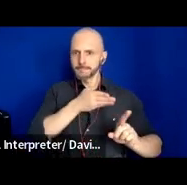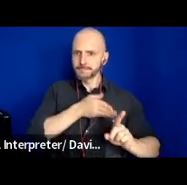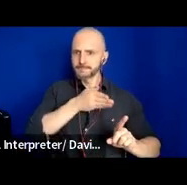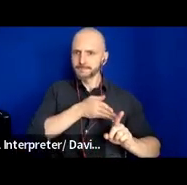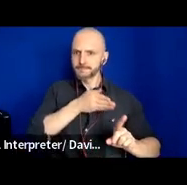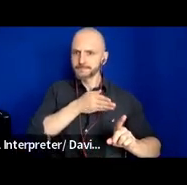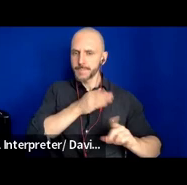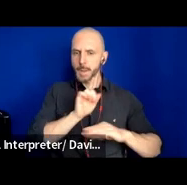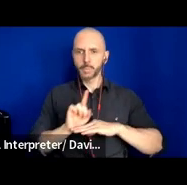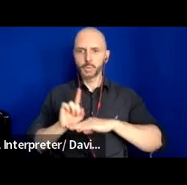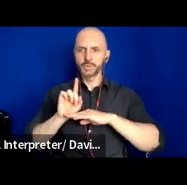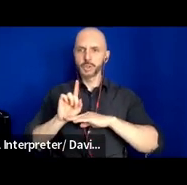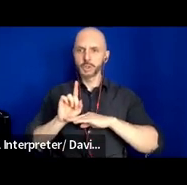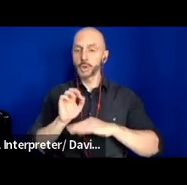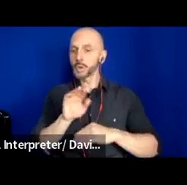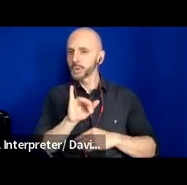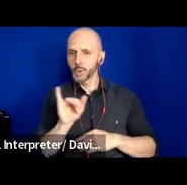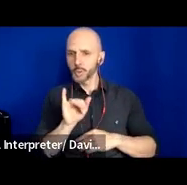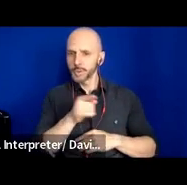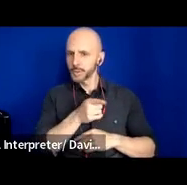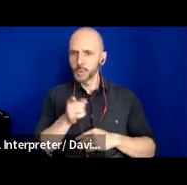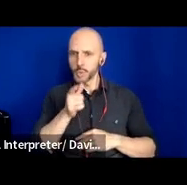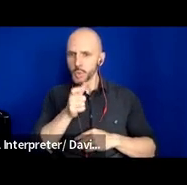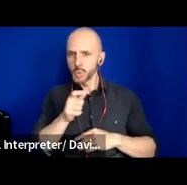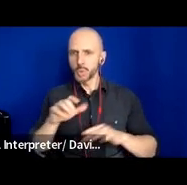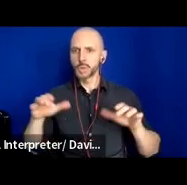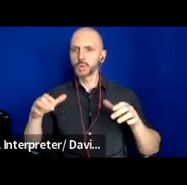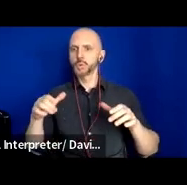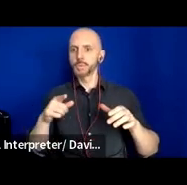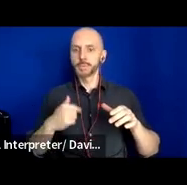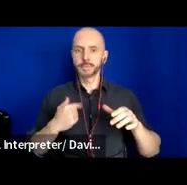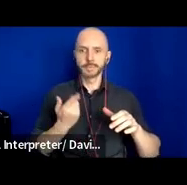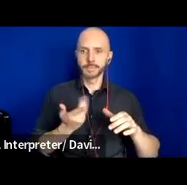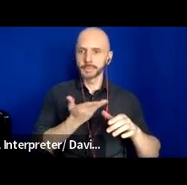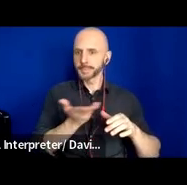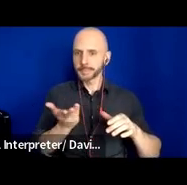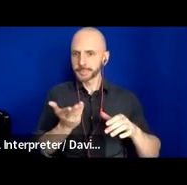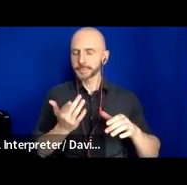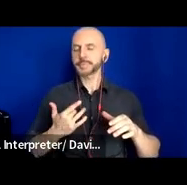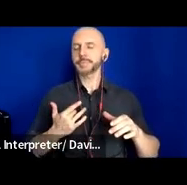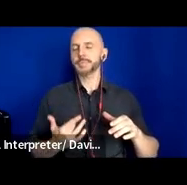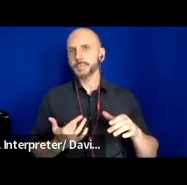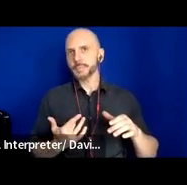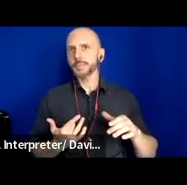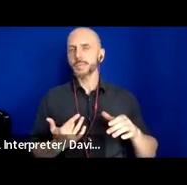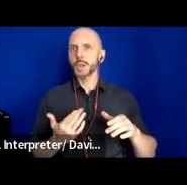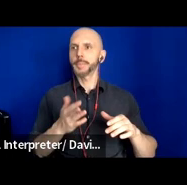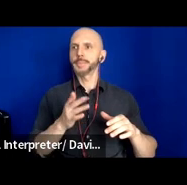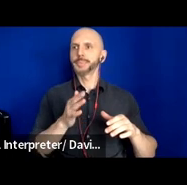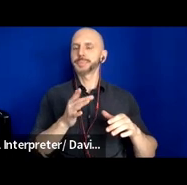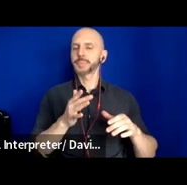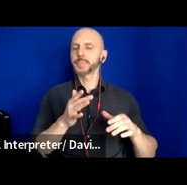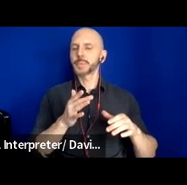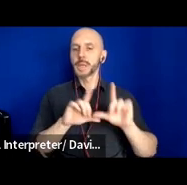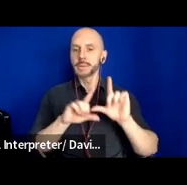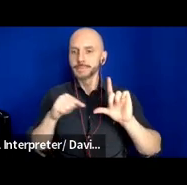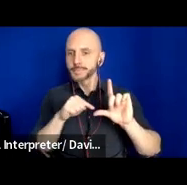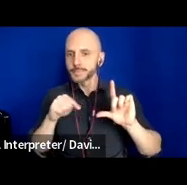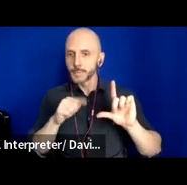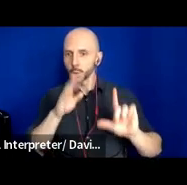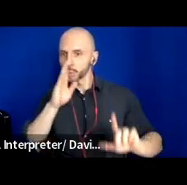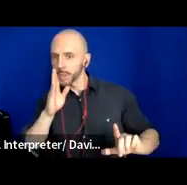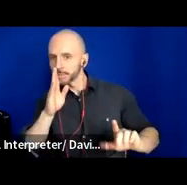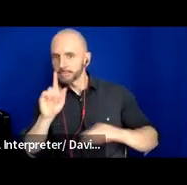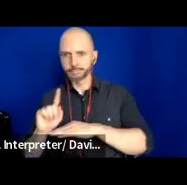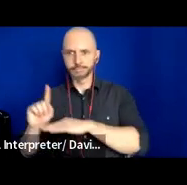other thing I'd also share with you is that, I don't know if people know about a ship called the St. Louis. And the St. Louis was a ship that had been